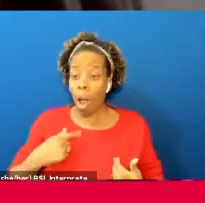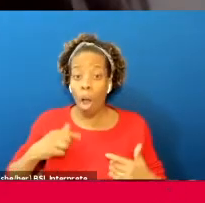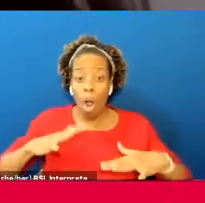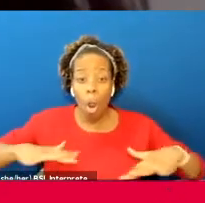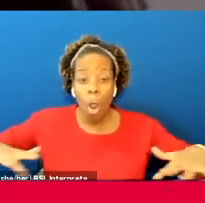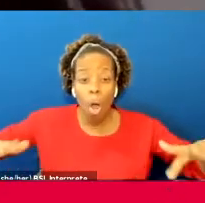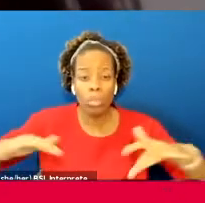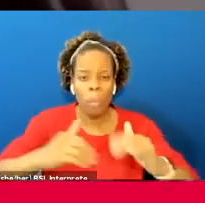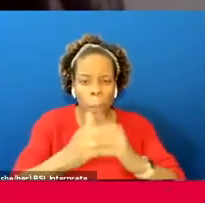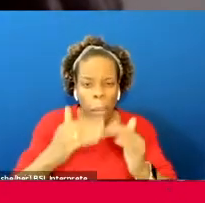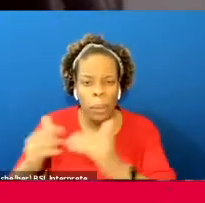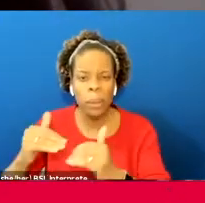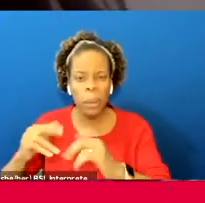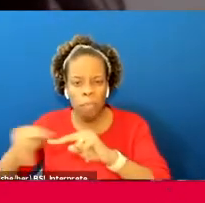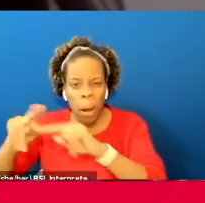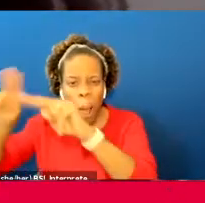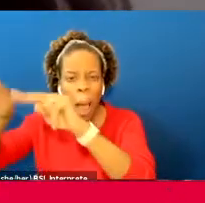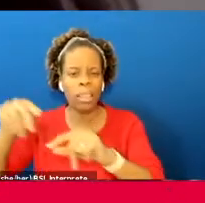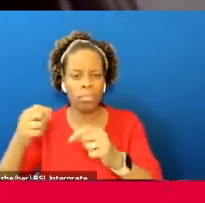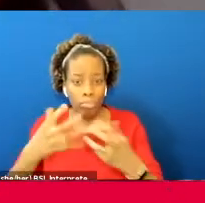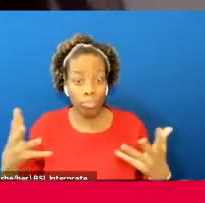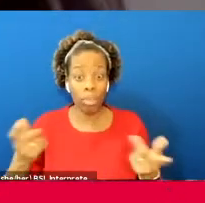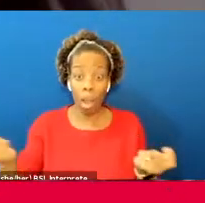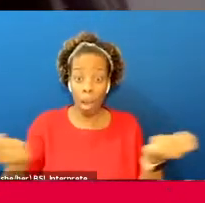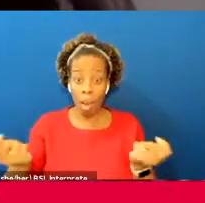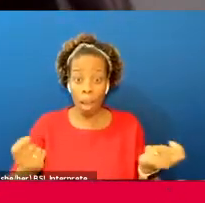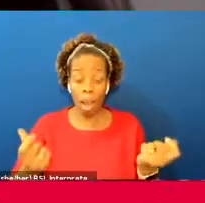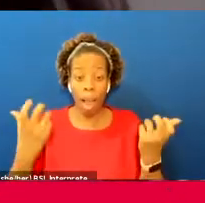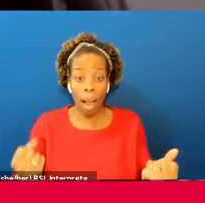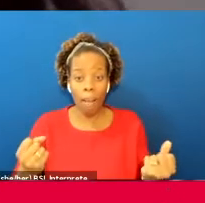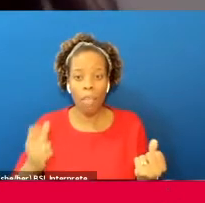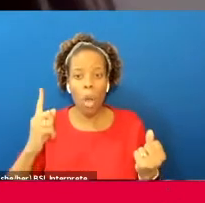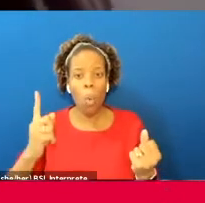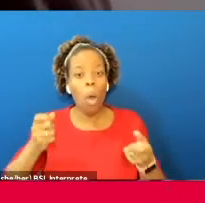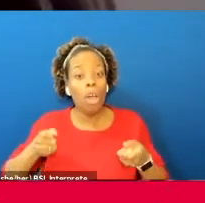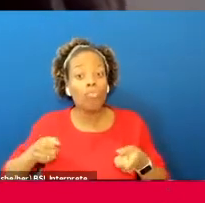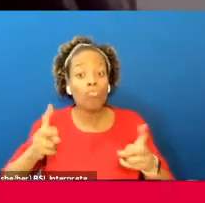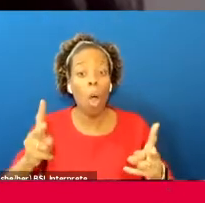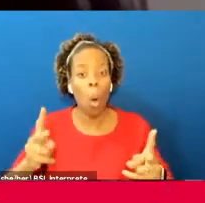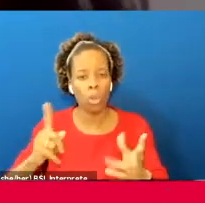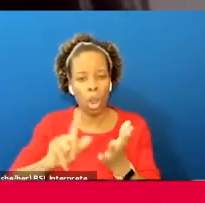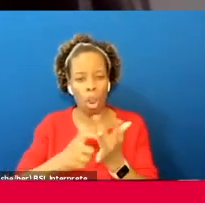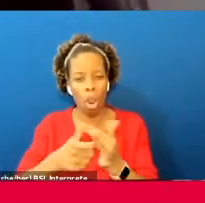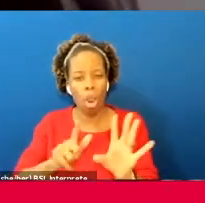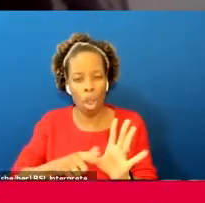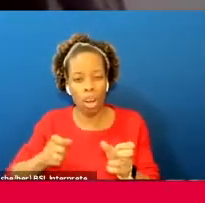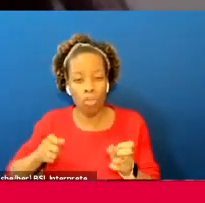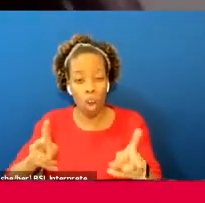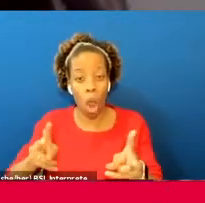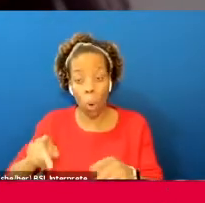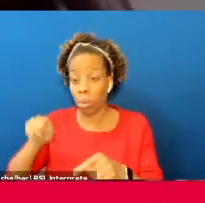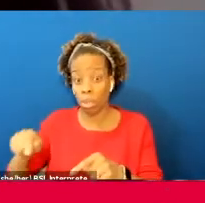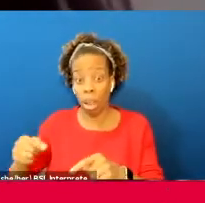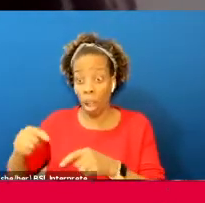gentrification. On a road called Lorry Grove, there is just one household that is not owned by Goldsmiths. And again, linking it back,